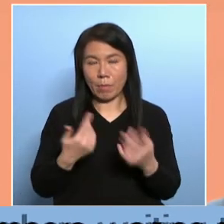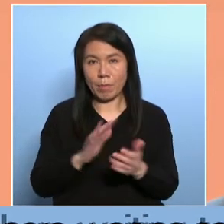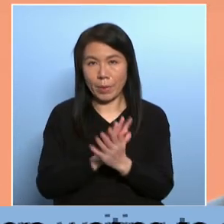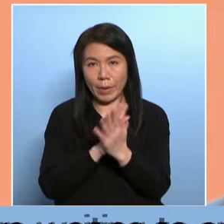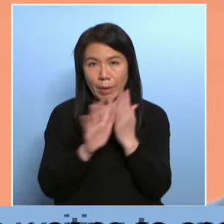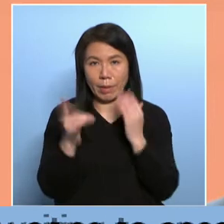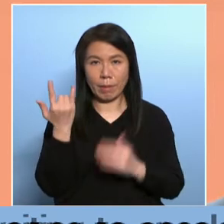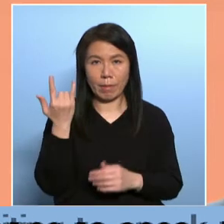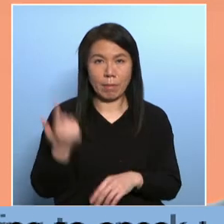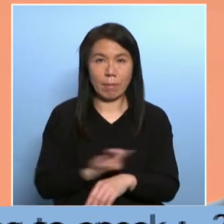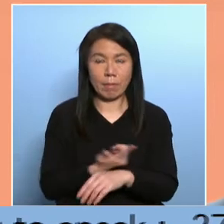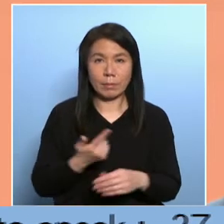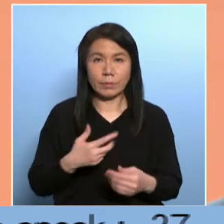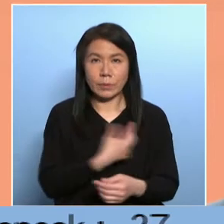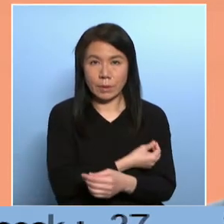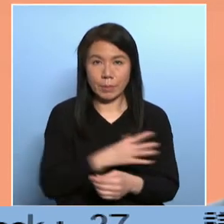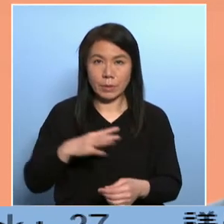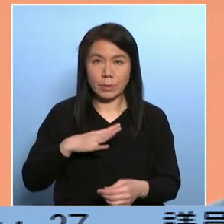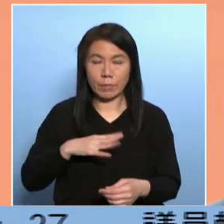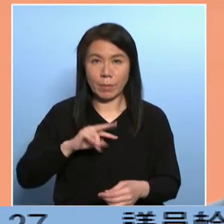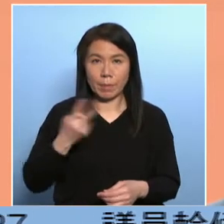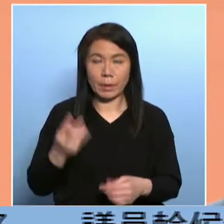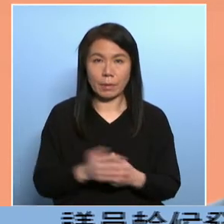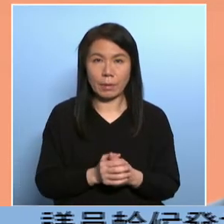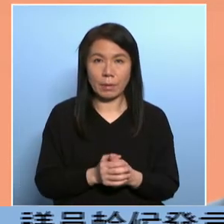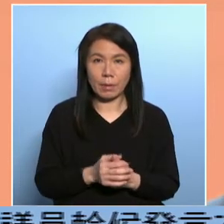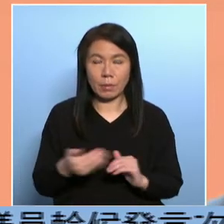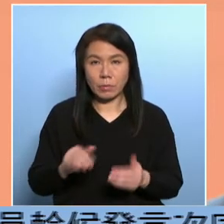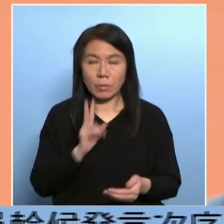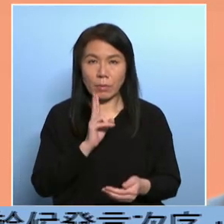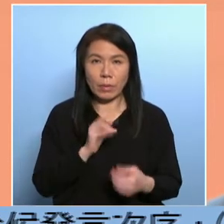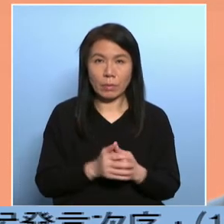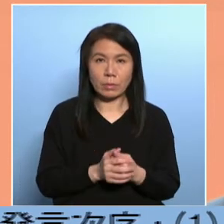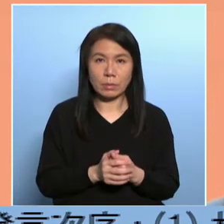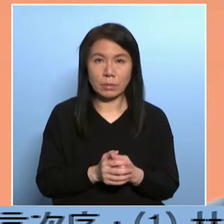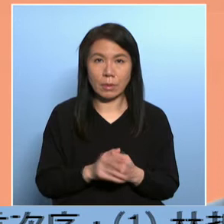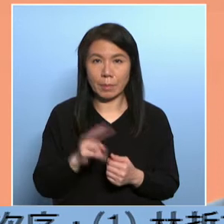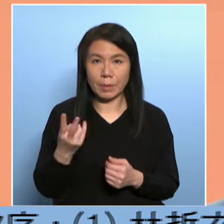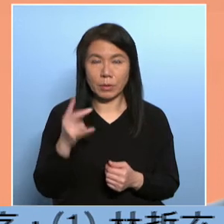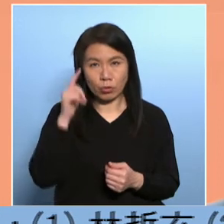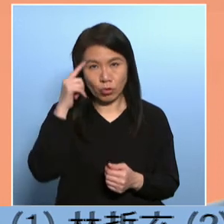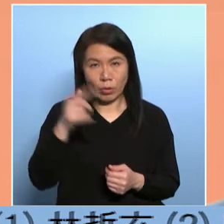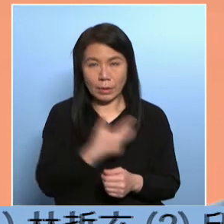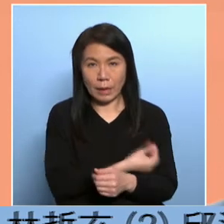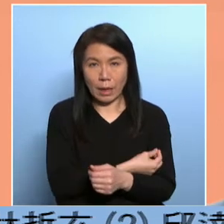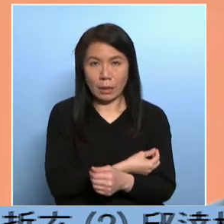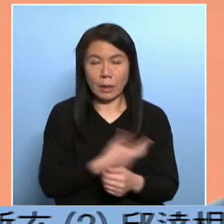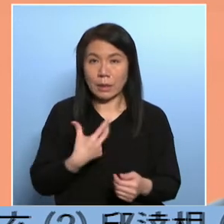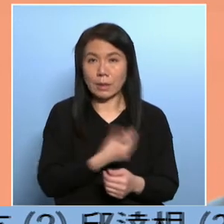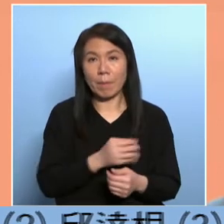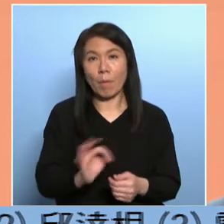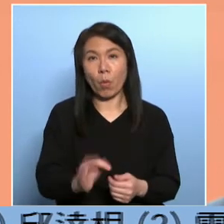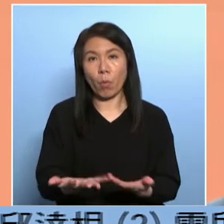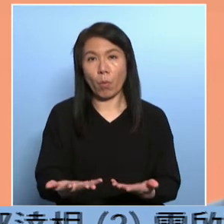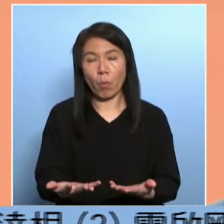private clinics, many of them are already saturated, and therefore, on the contrary, now